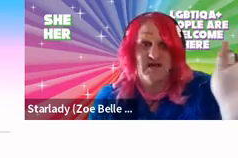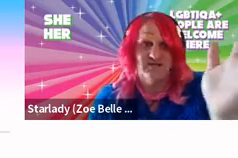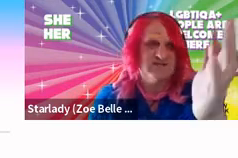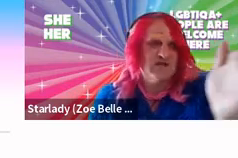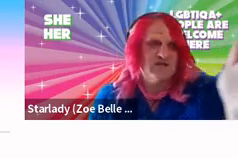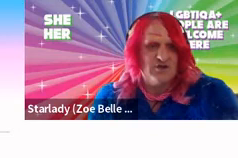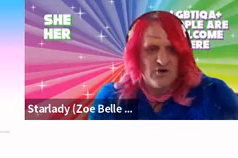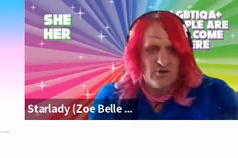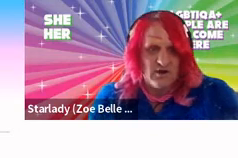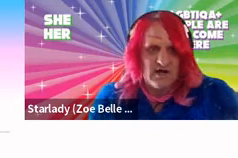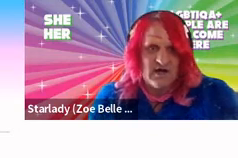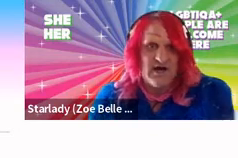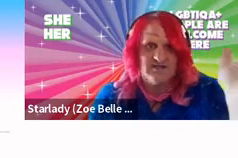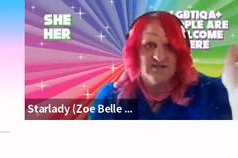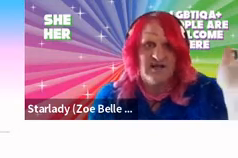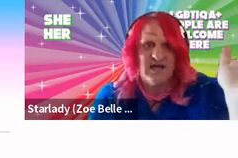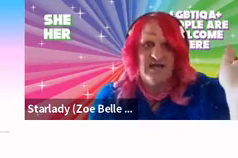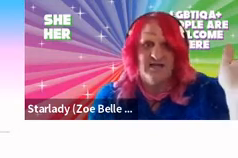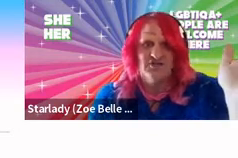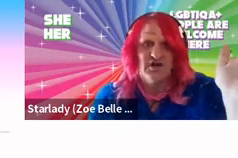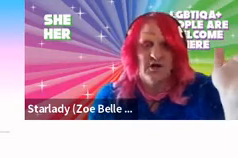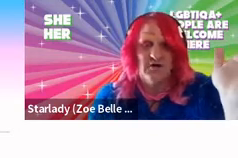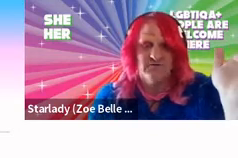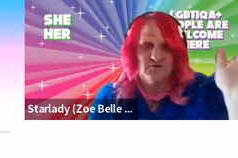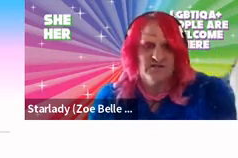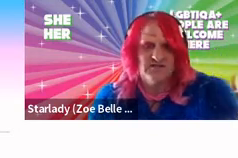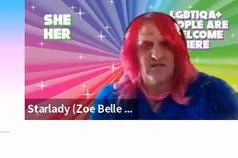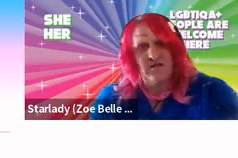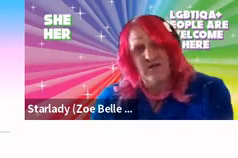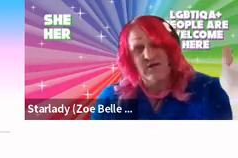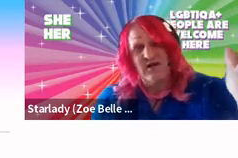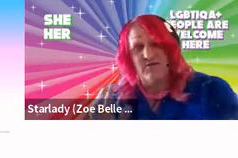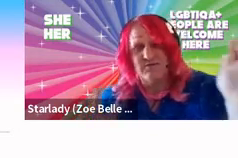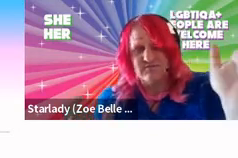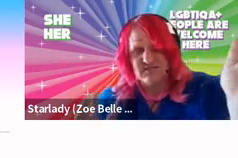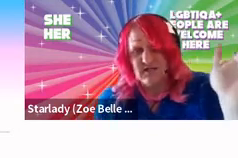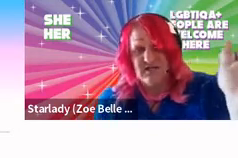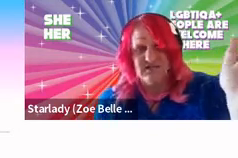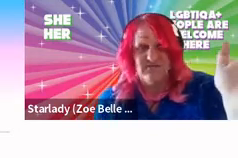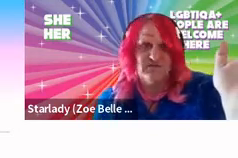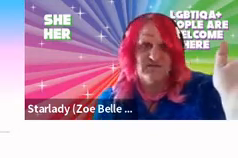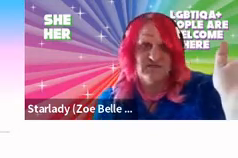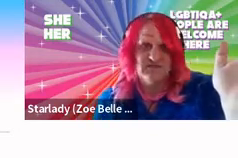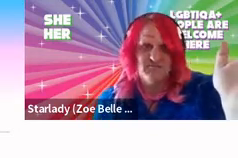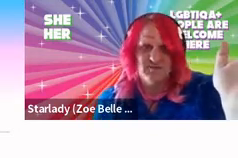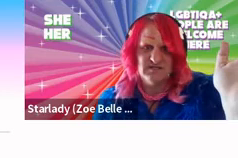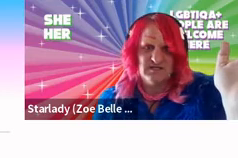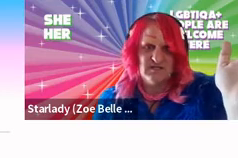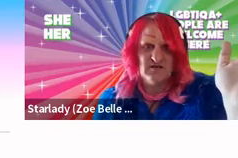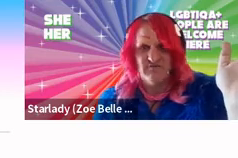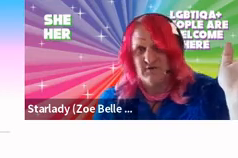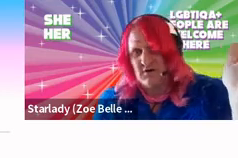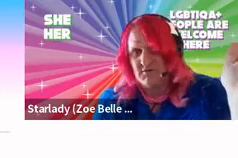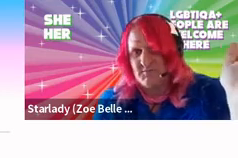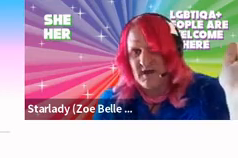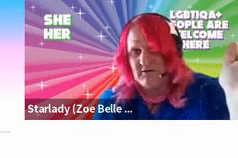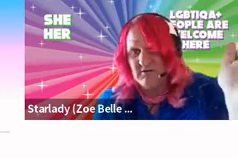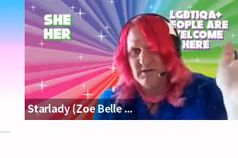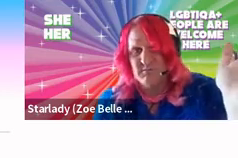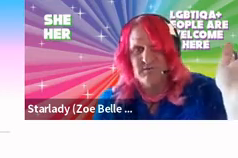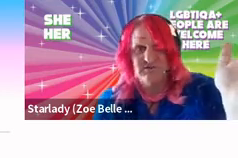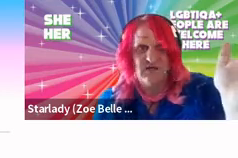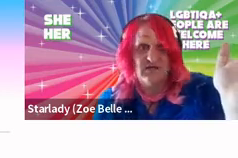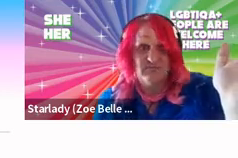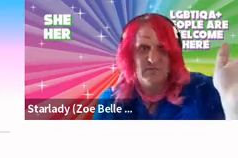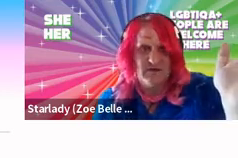themselves as trans, under the age of 20. And there were some slight differences, in particular for